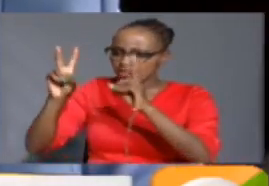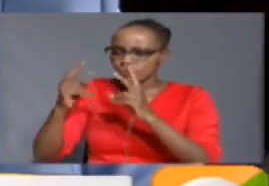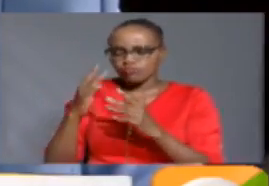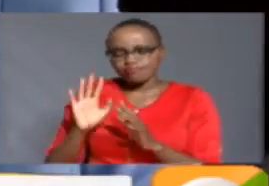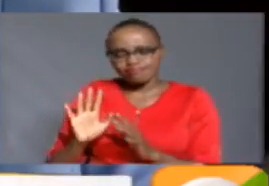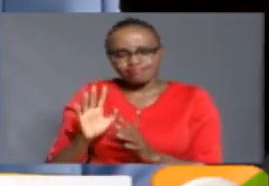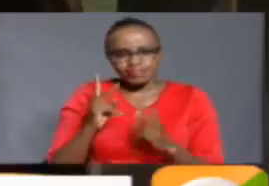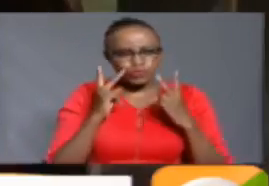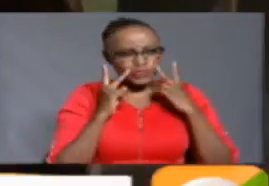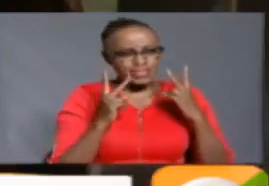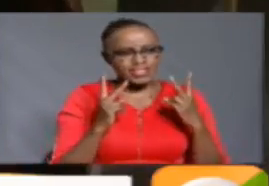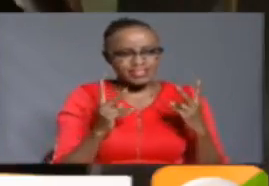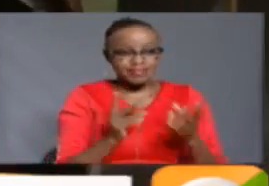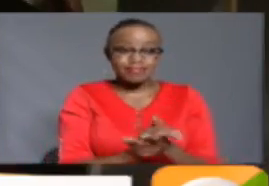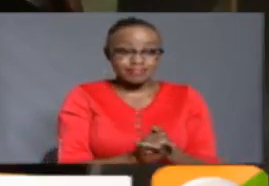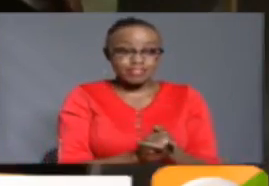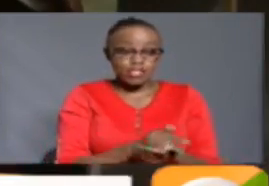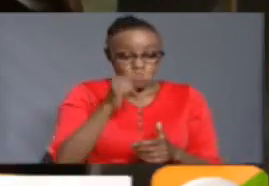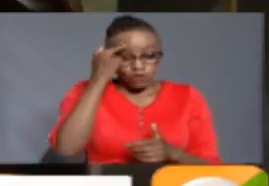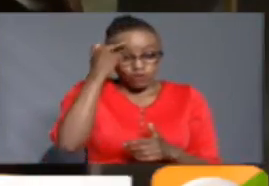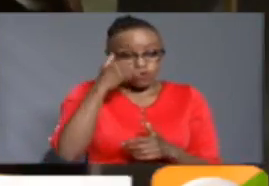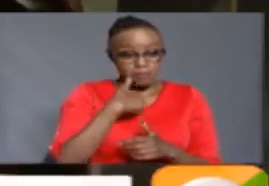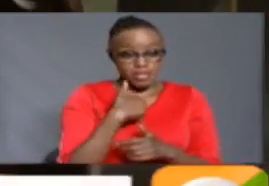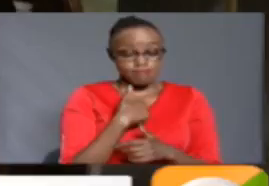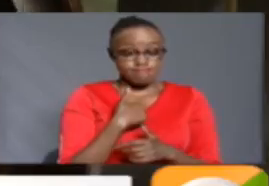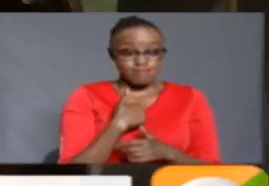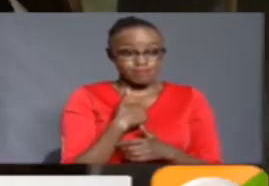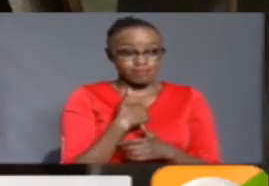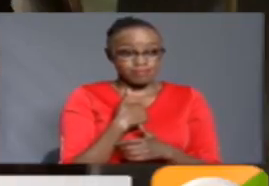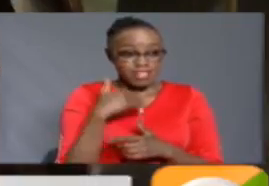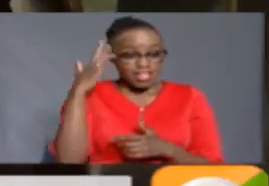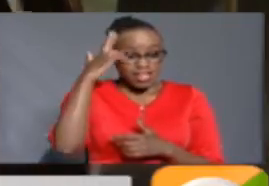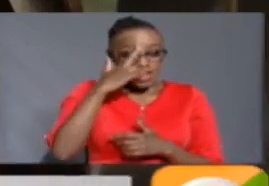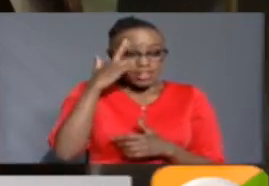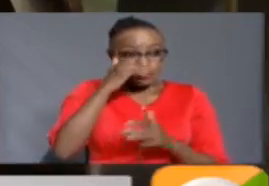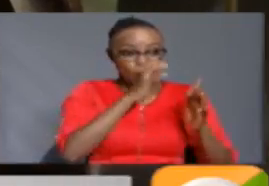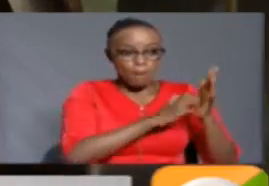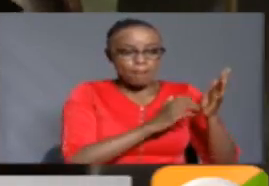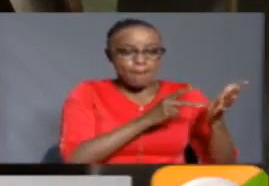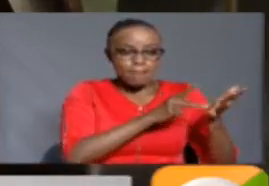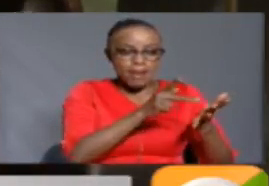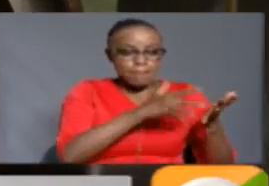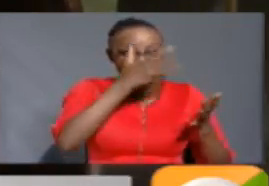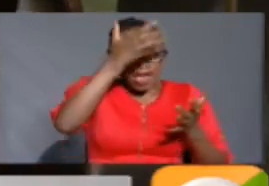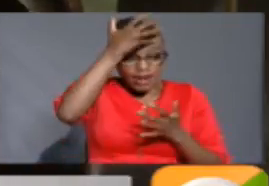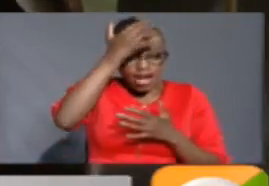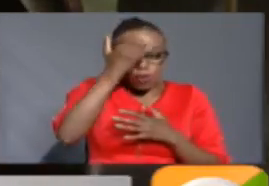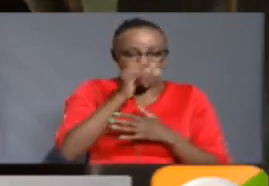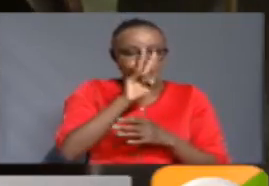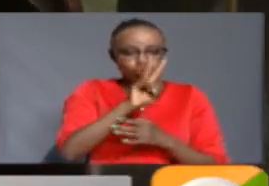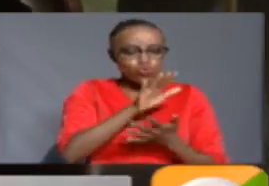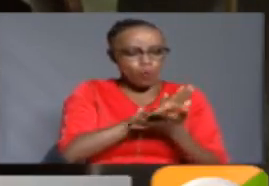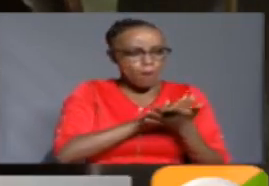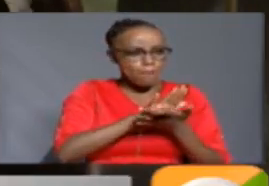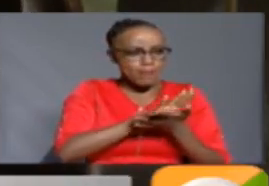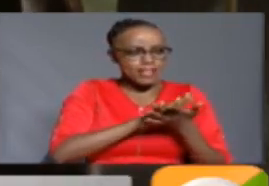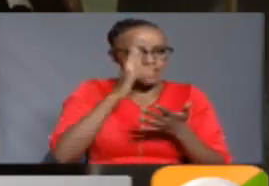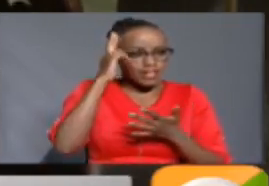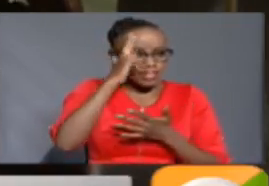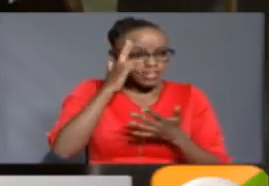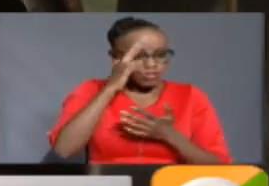see, for me, the reason that Machakos paid the nurses is because of two fundamental